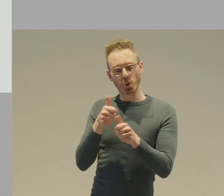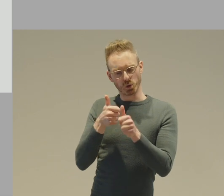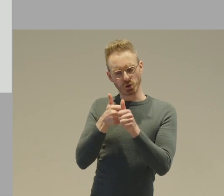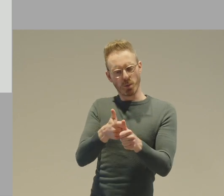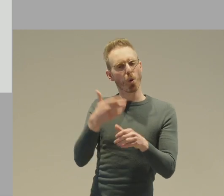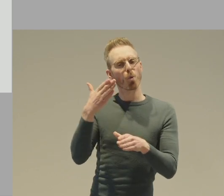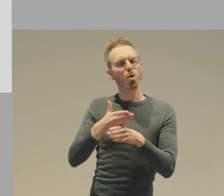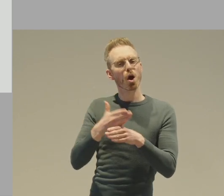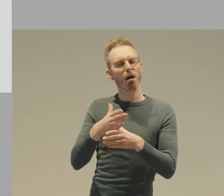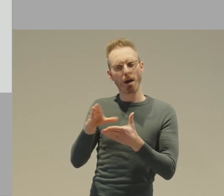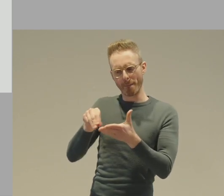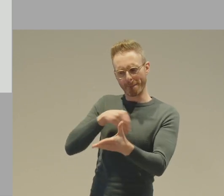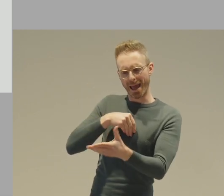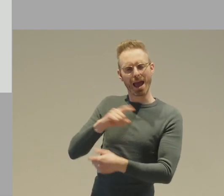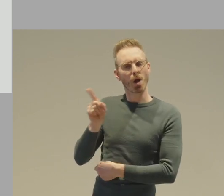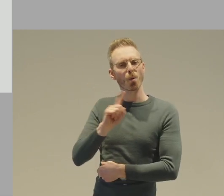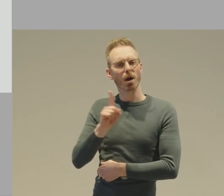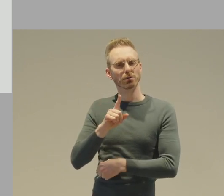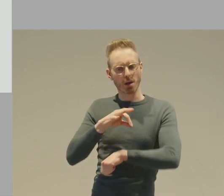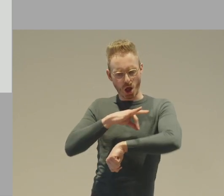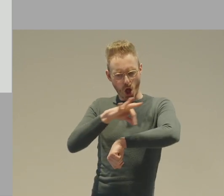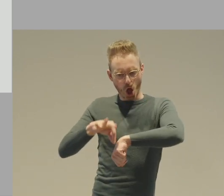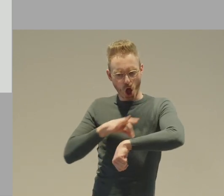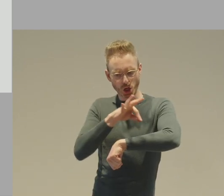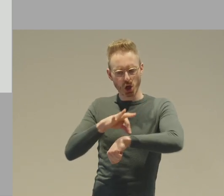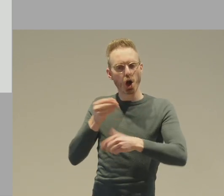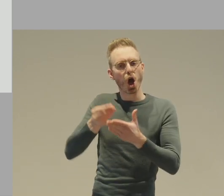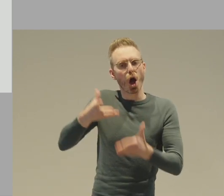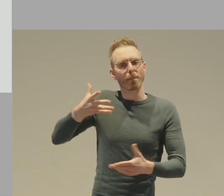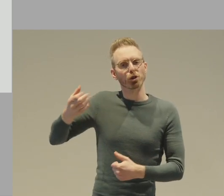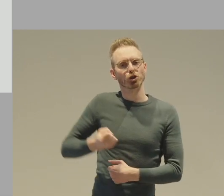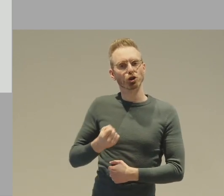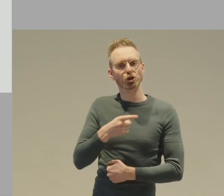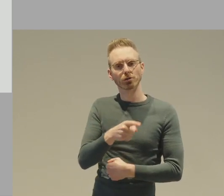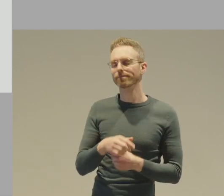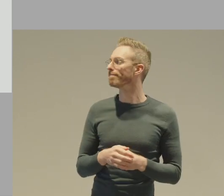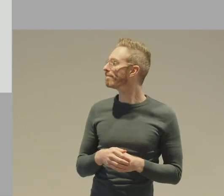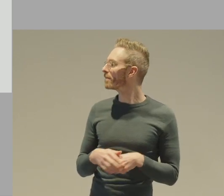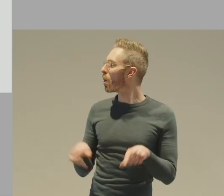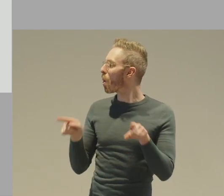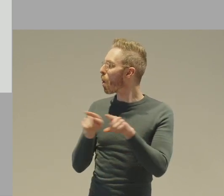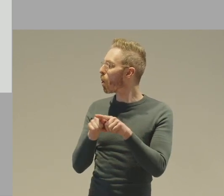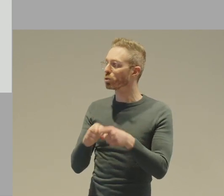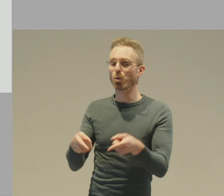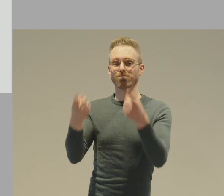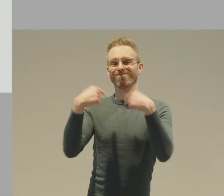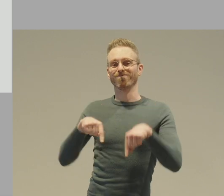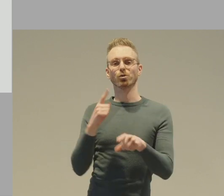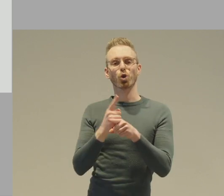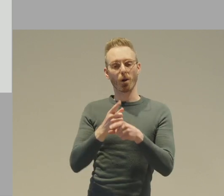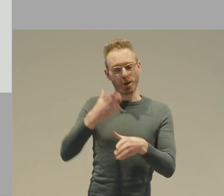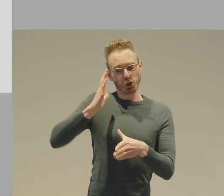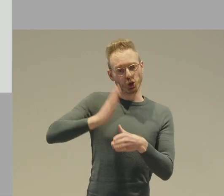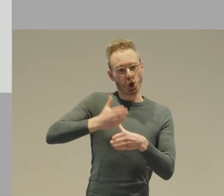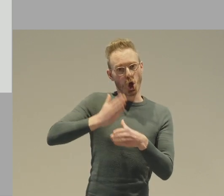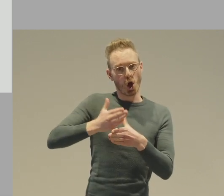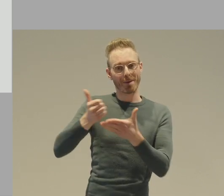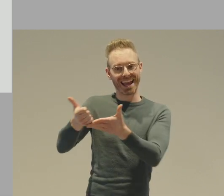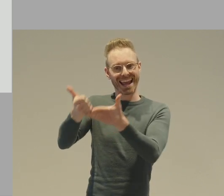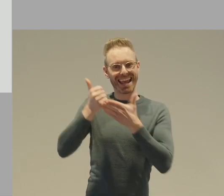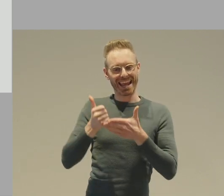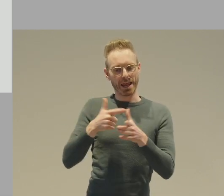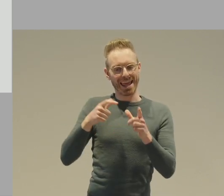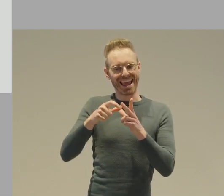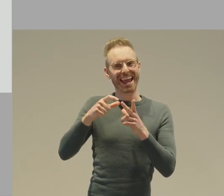paid, the hourly rate. And we're also going to look at the idea of job aid. Again, I should say,